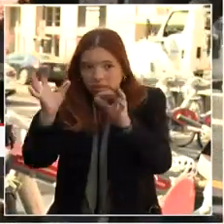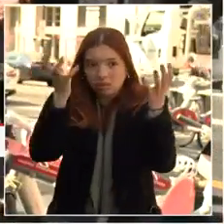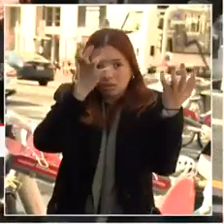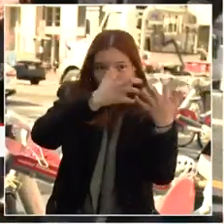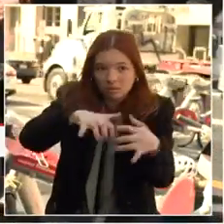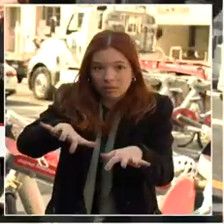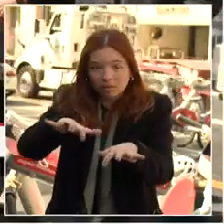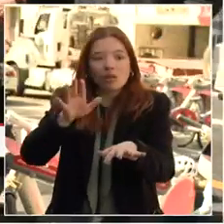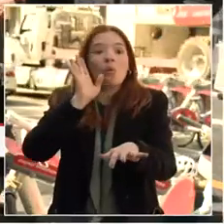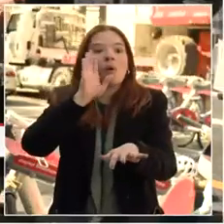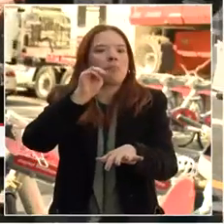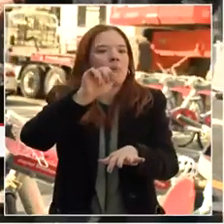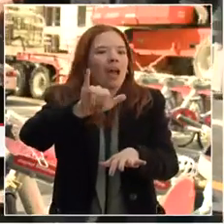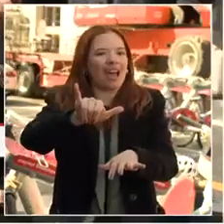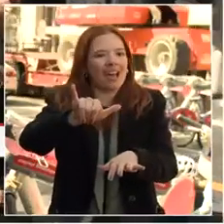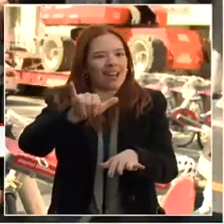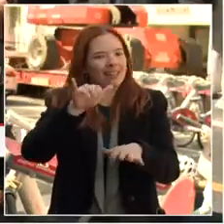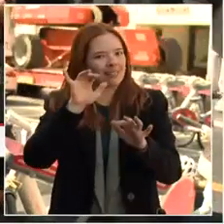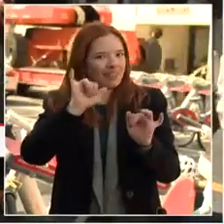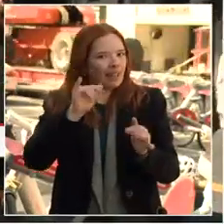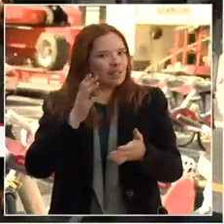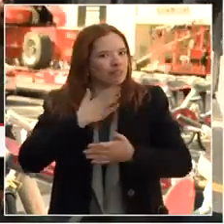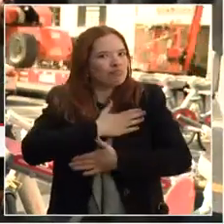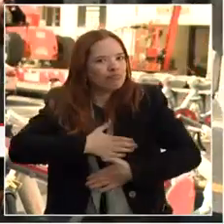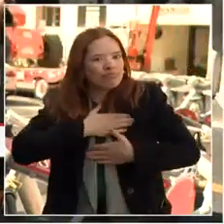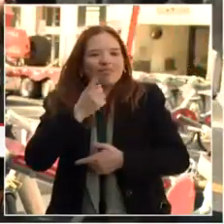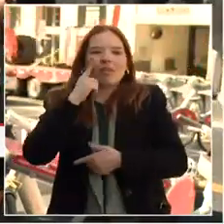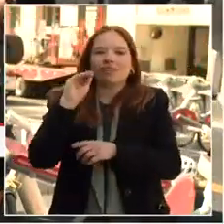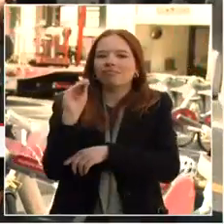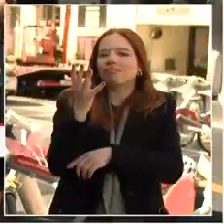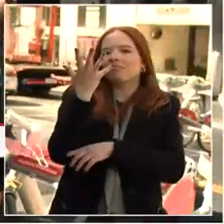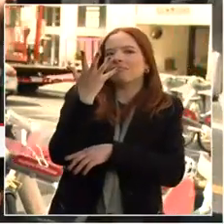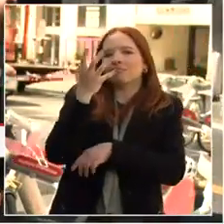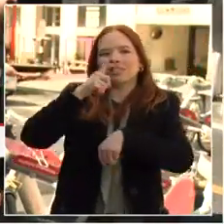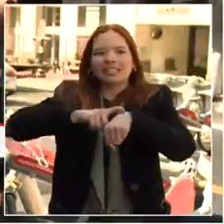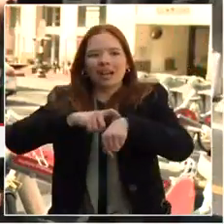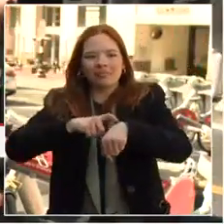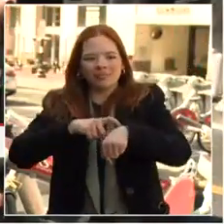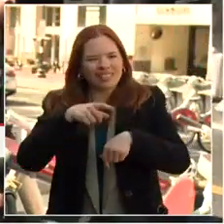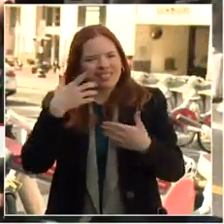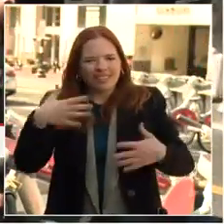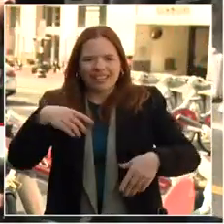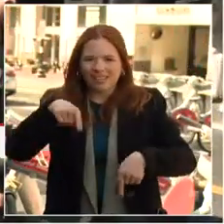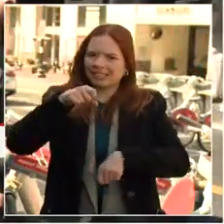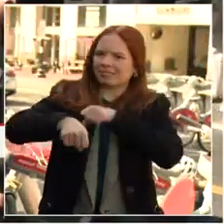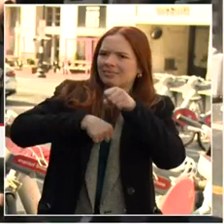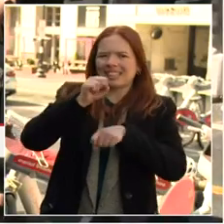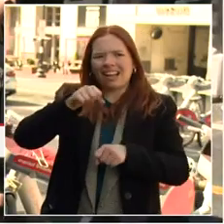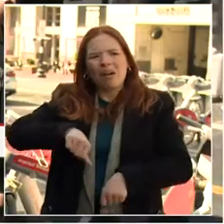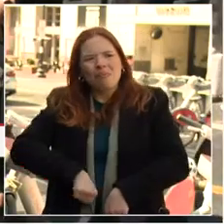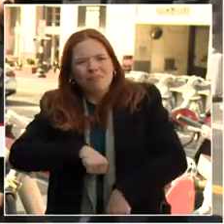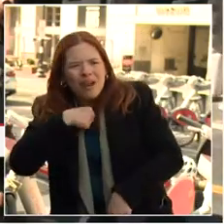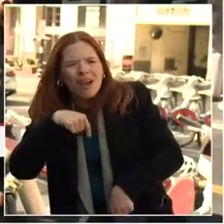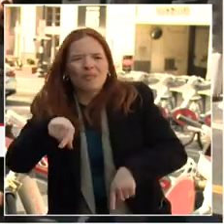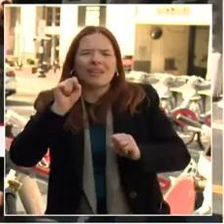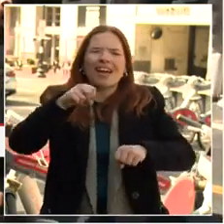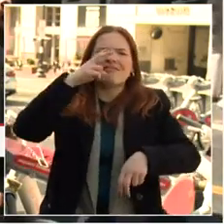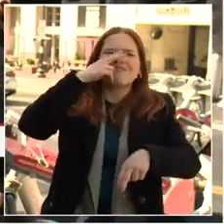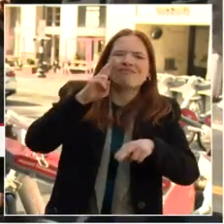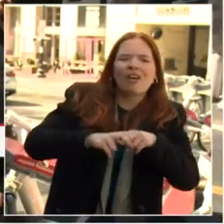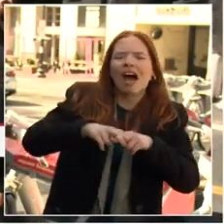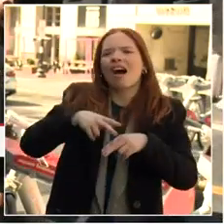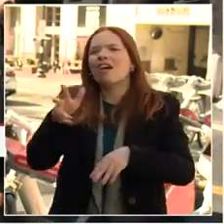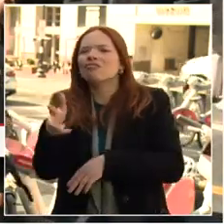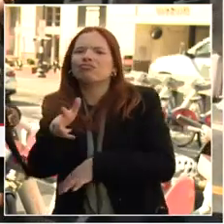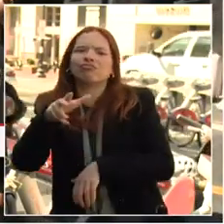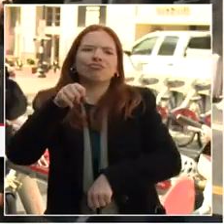season. We are super proud of this bike. It is a fun, smooth ride. It has a longer